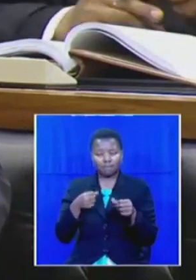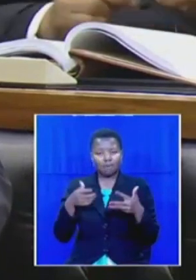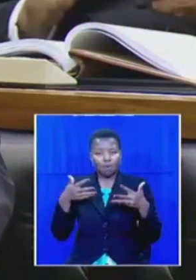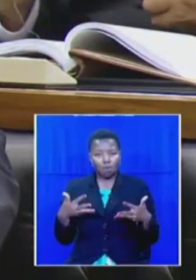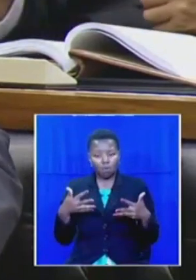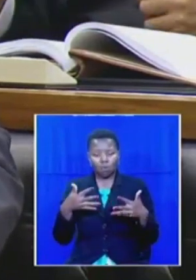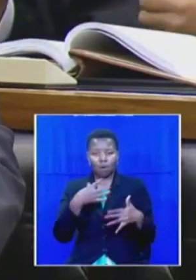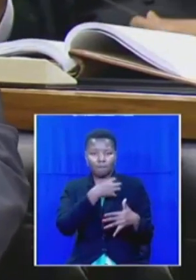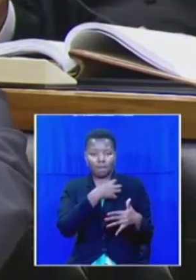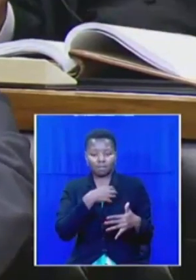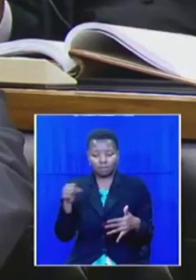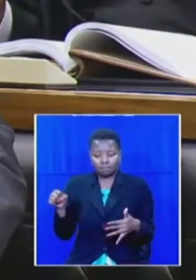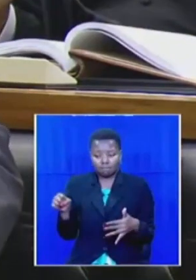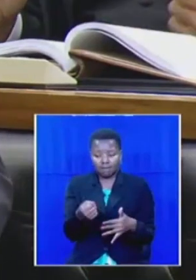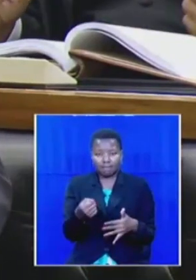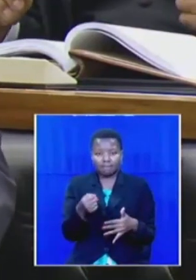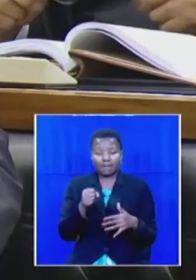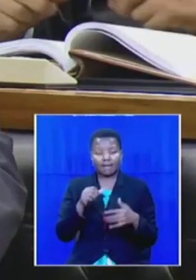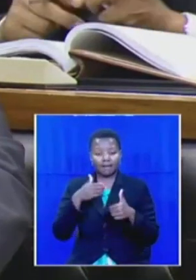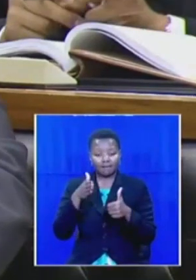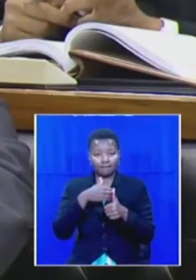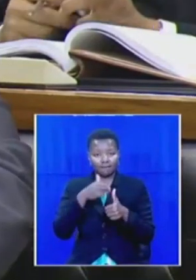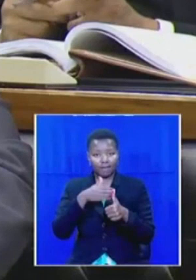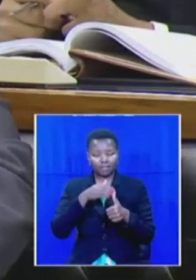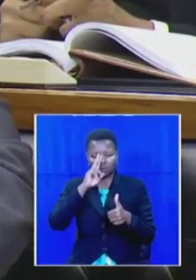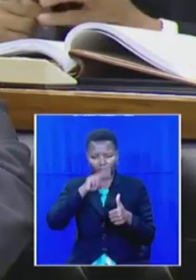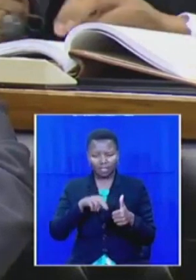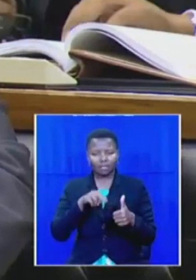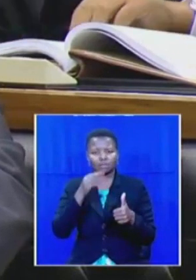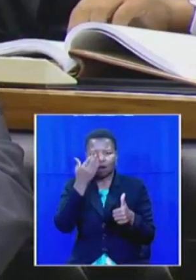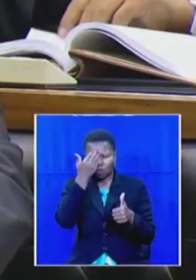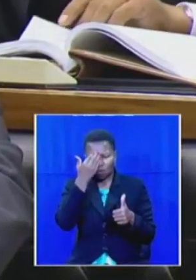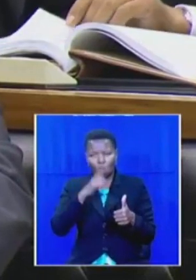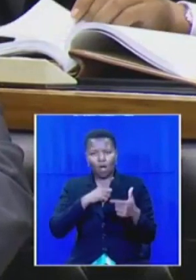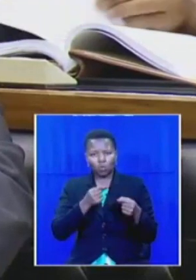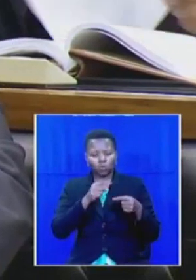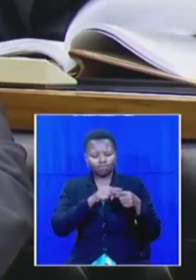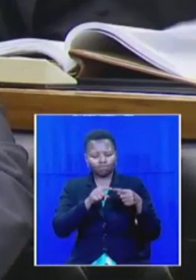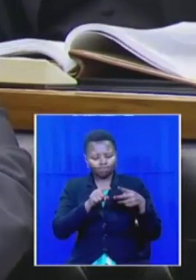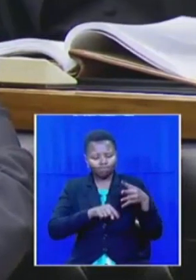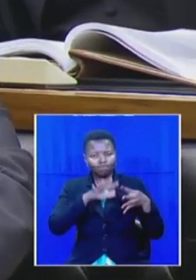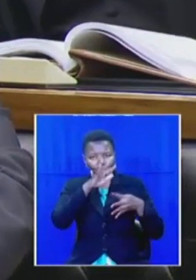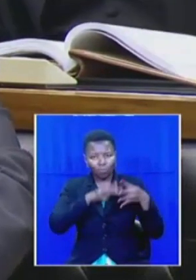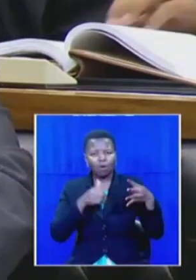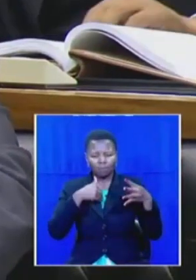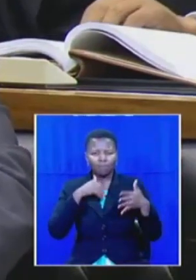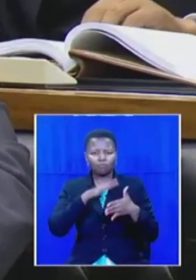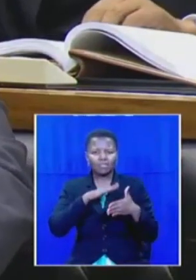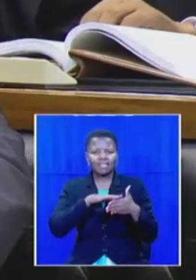ministers that comes without reasons why that is done. There were